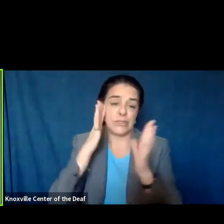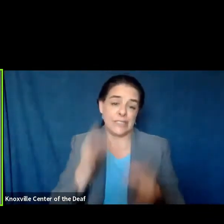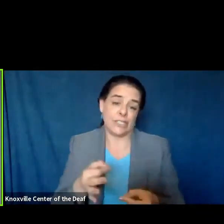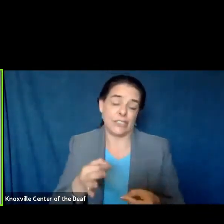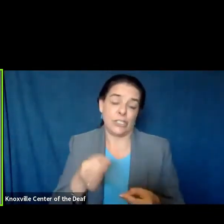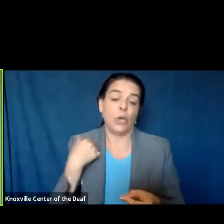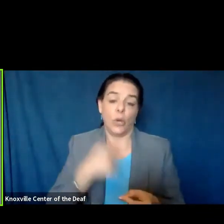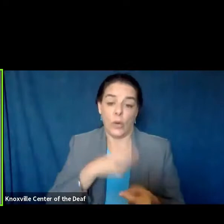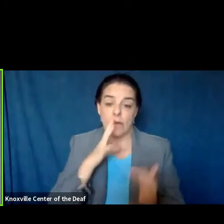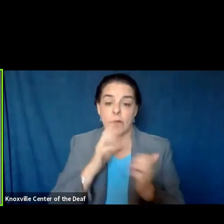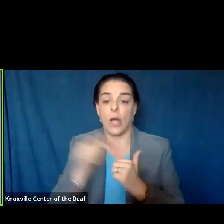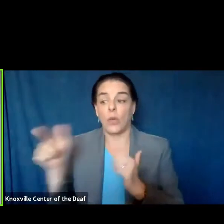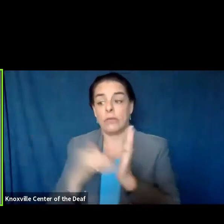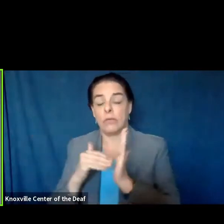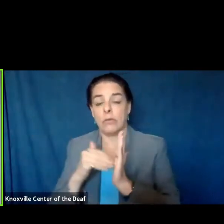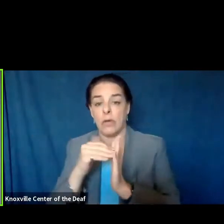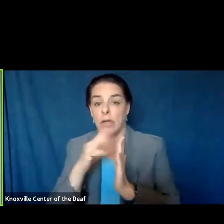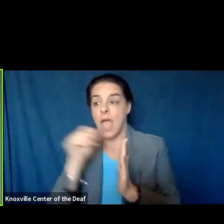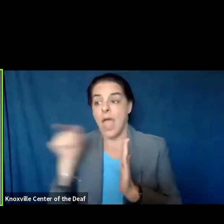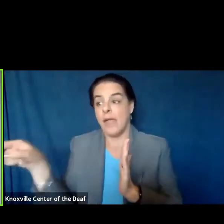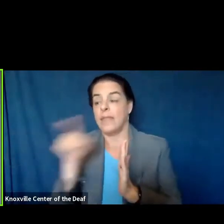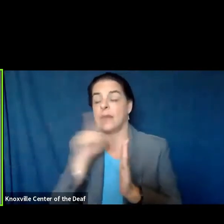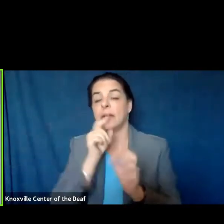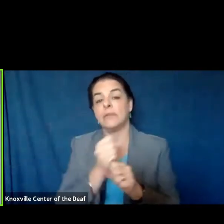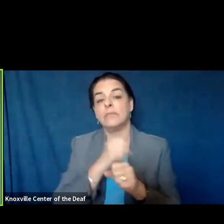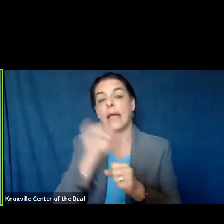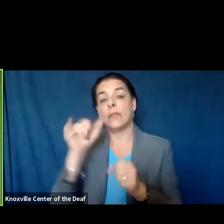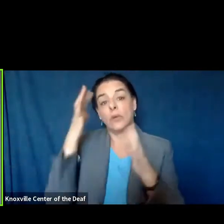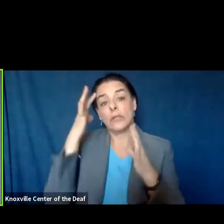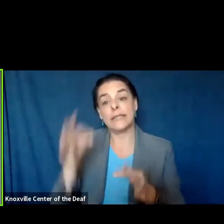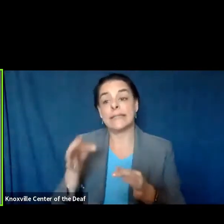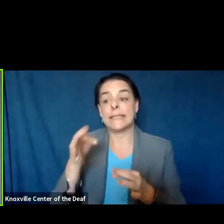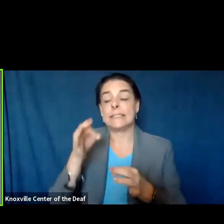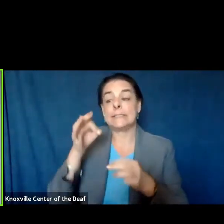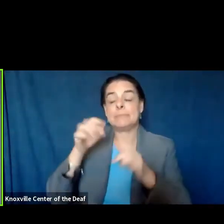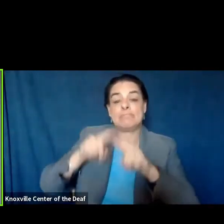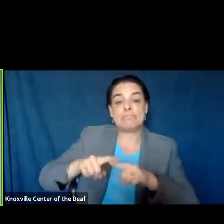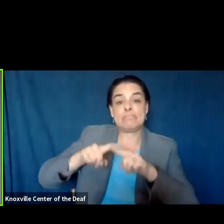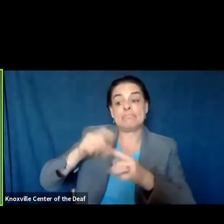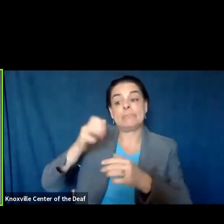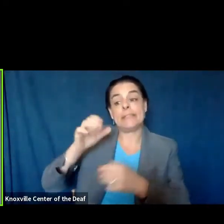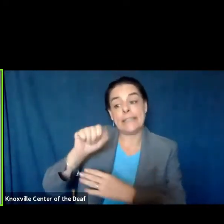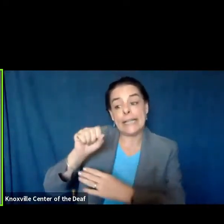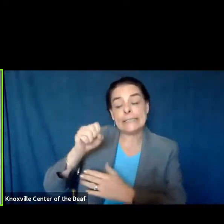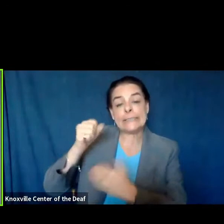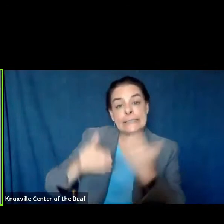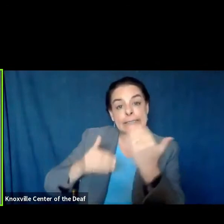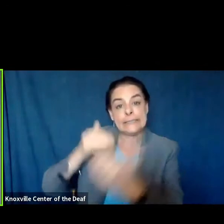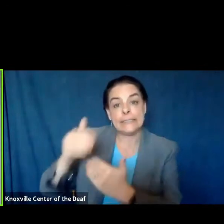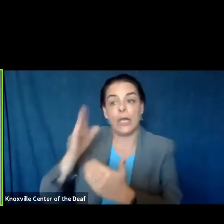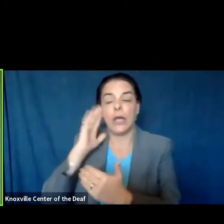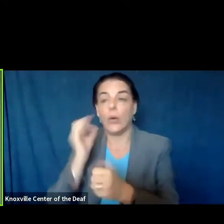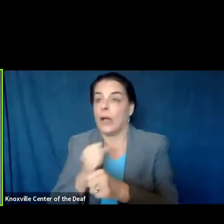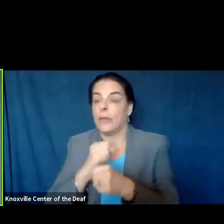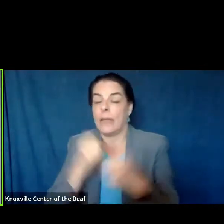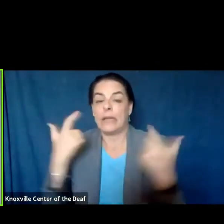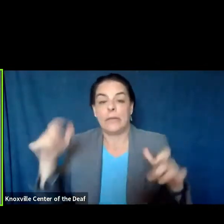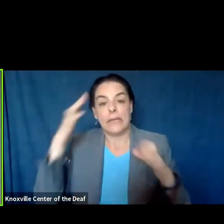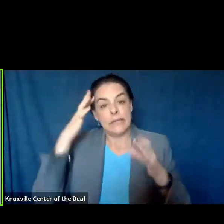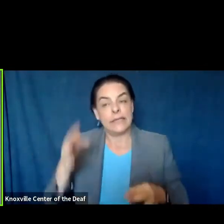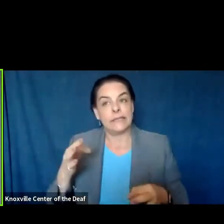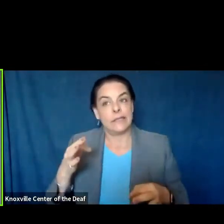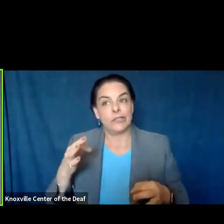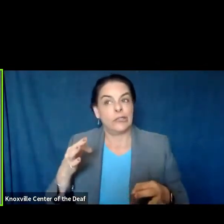them frequently, and they are making those decisions on a case-by-case basis, and we'll make a larger decision on